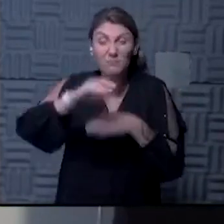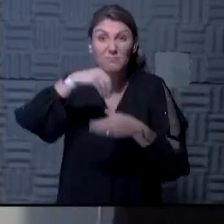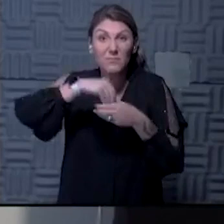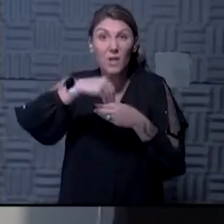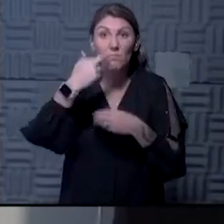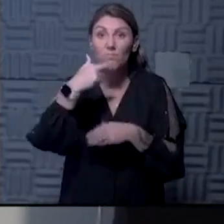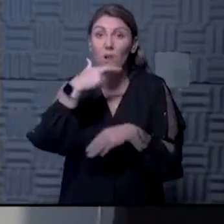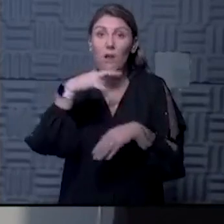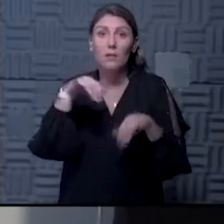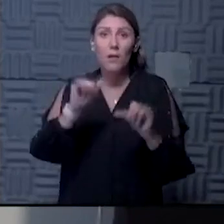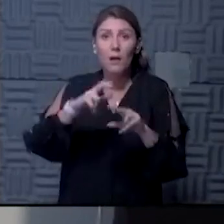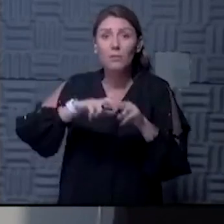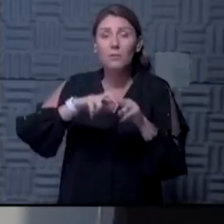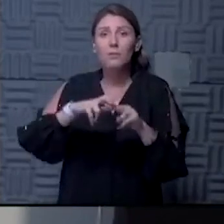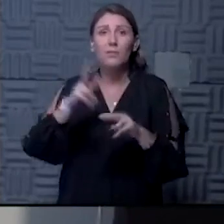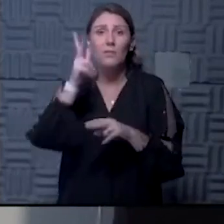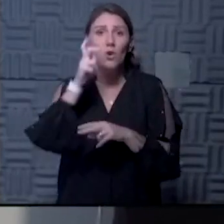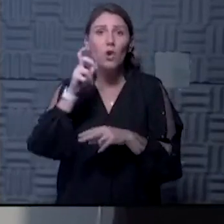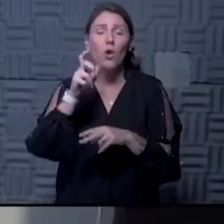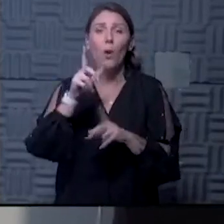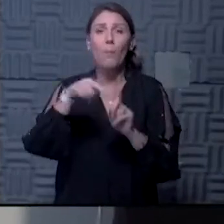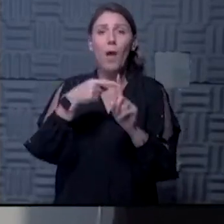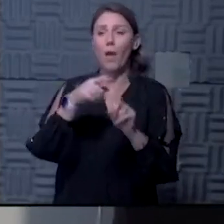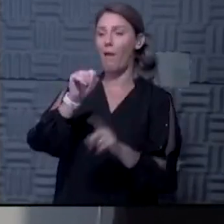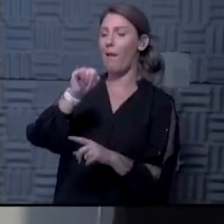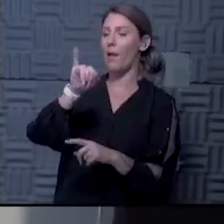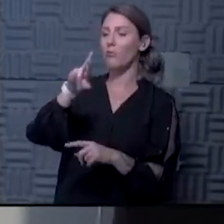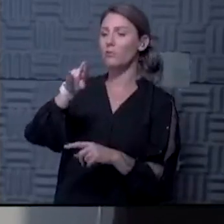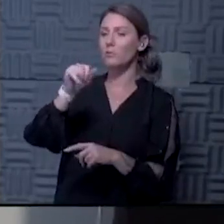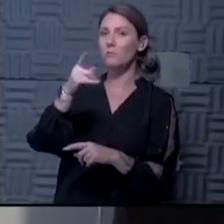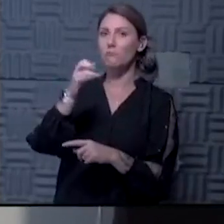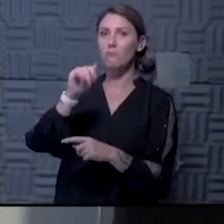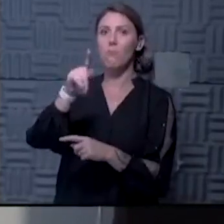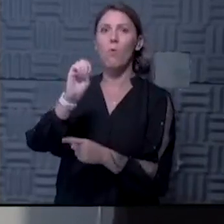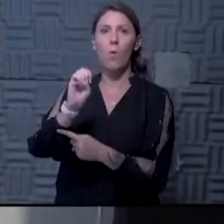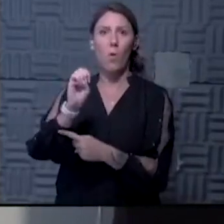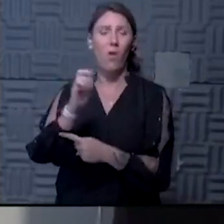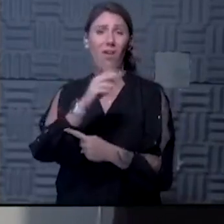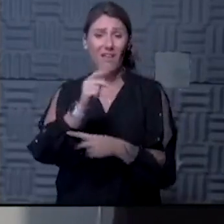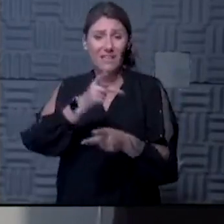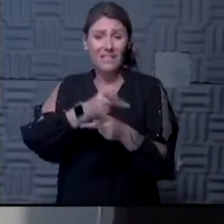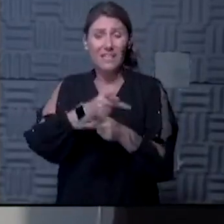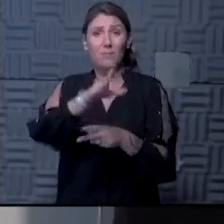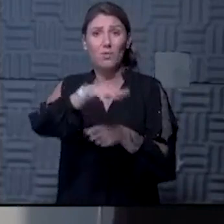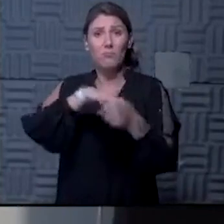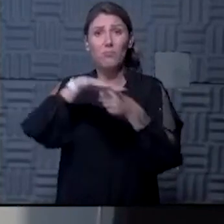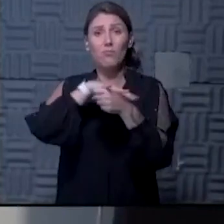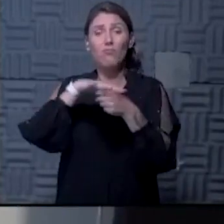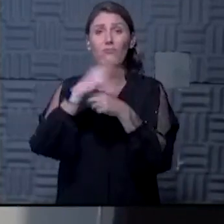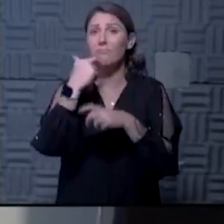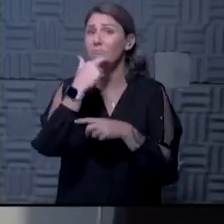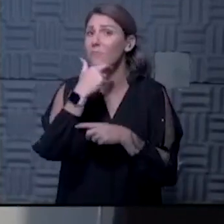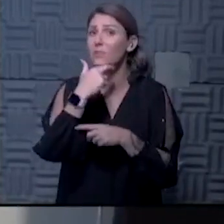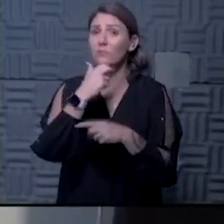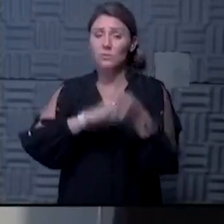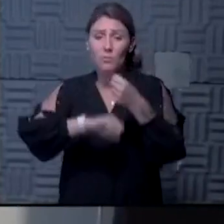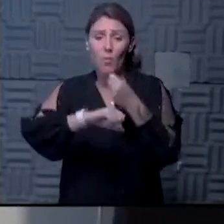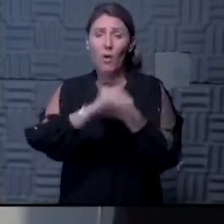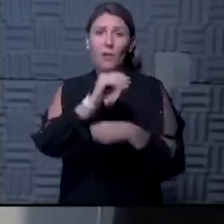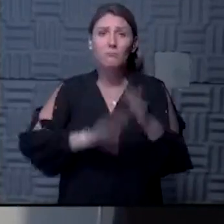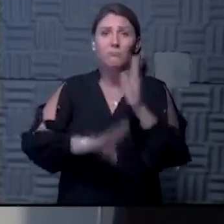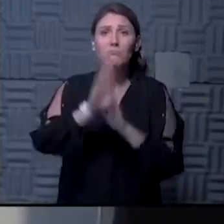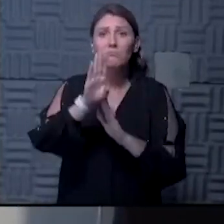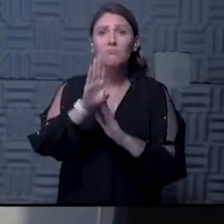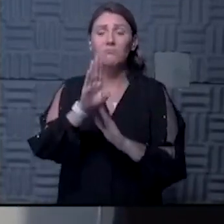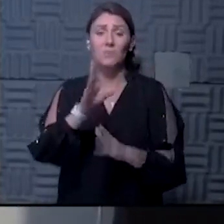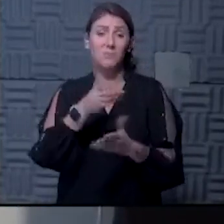heard about aerosols. So we're trying to keep our local restaurants supported and thriving through buying